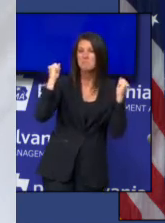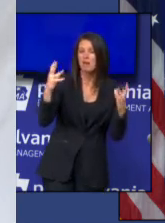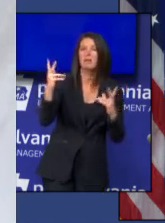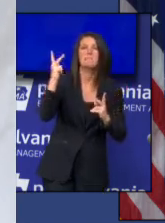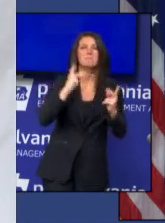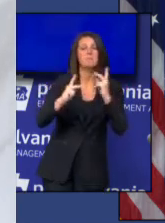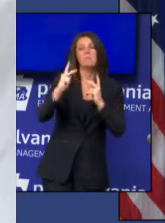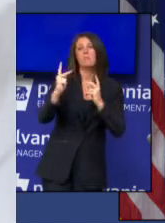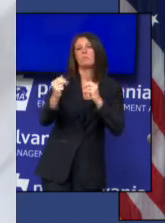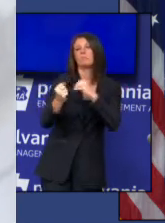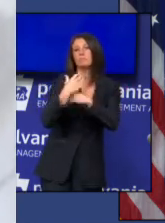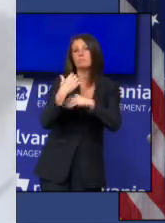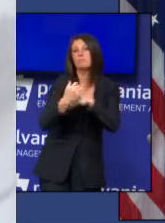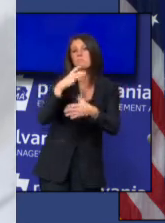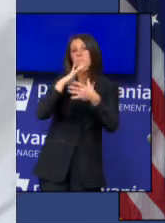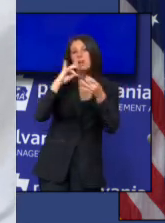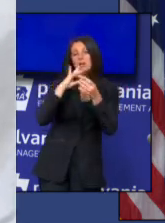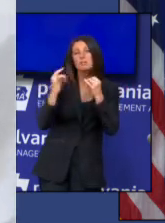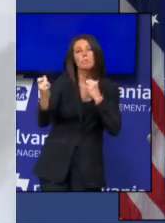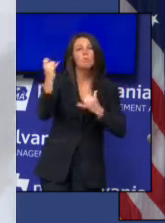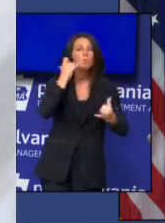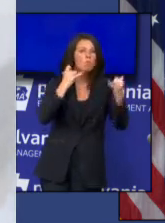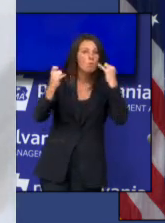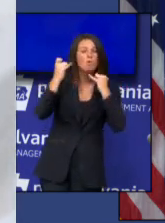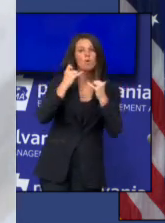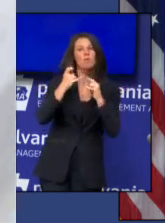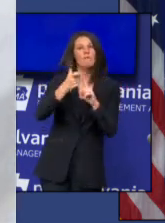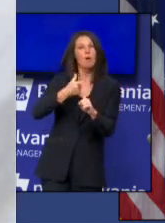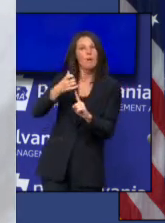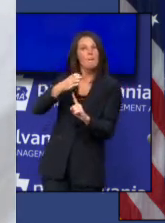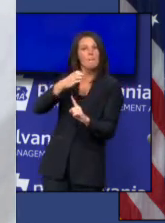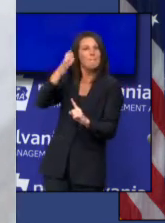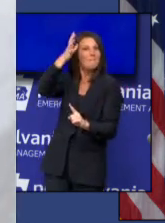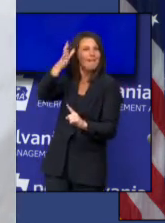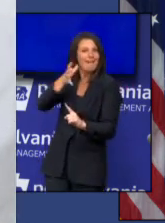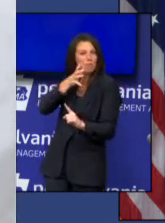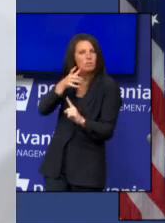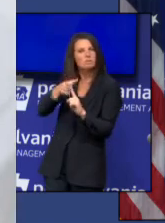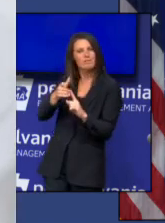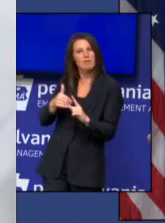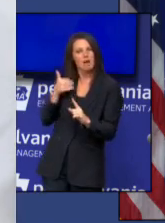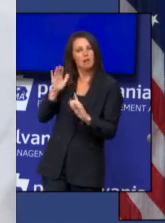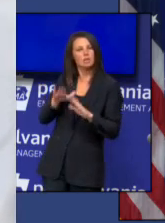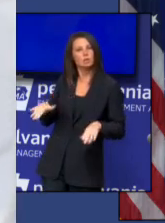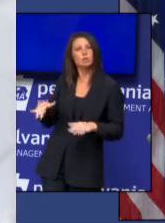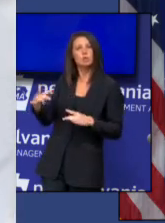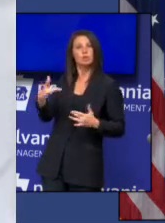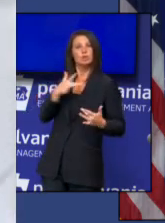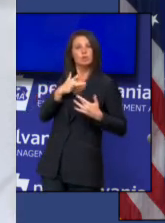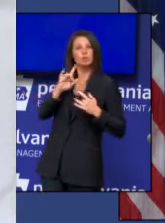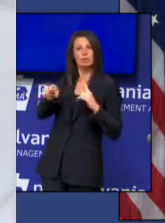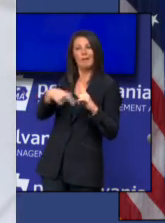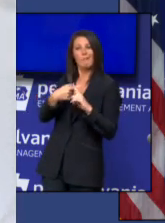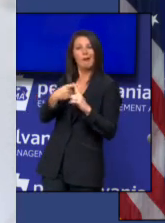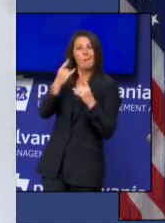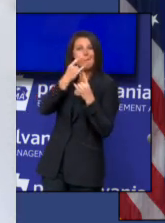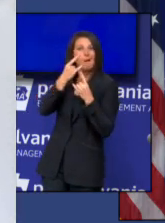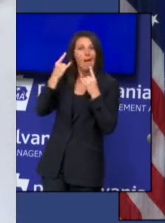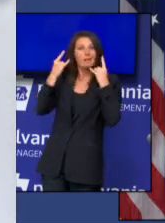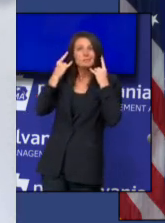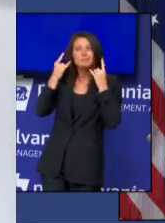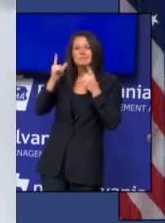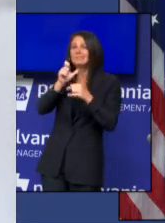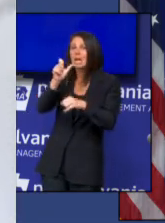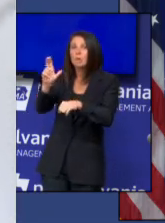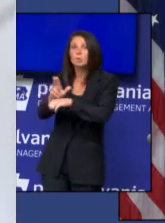of messages and calls, primarily from parents of young children concerned about the lack of mask requirements in